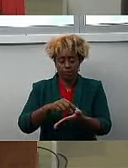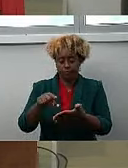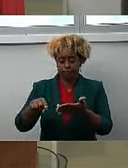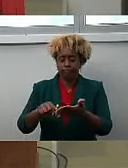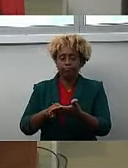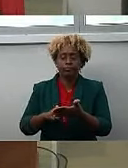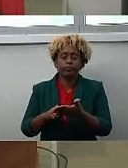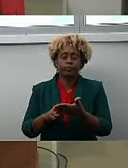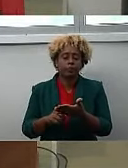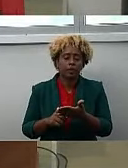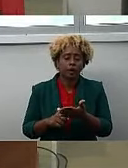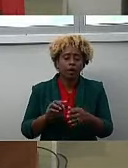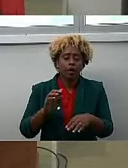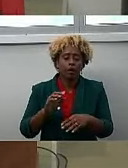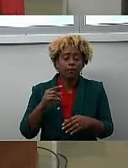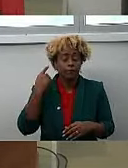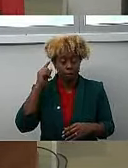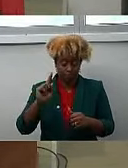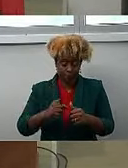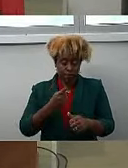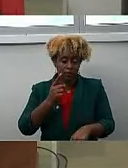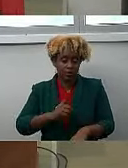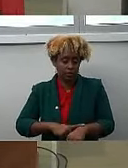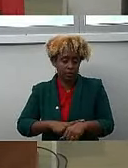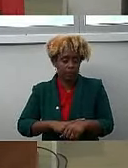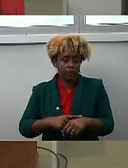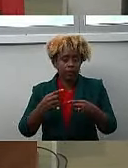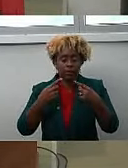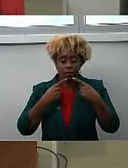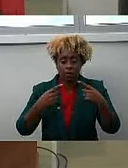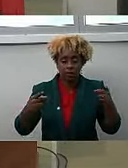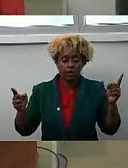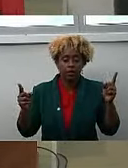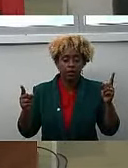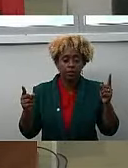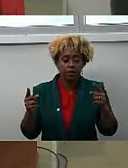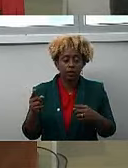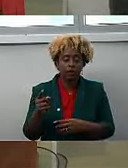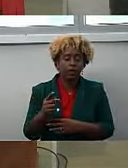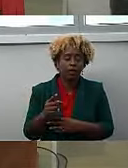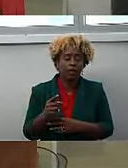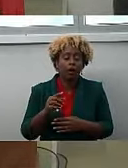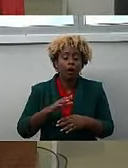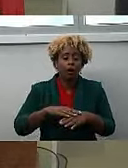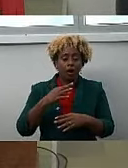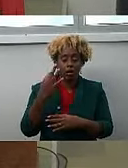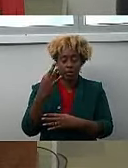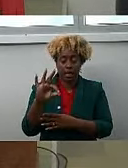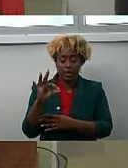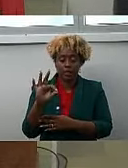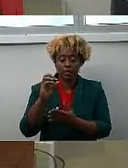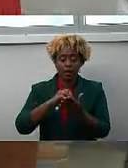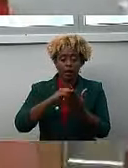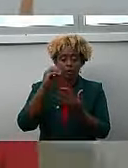Secondly, for the first time, the declaring of 19th of October as a